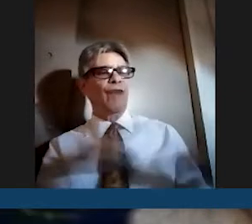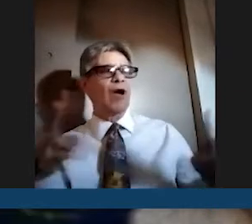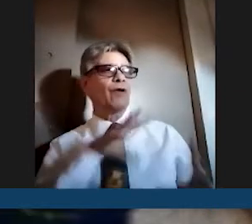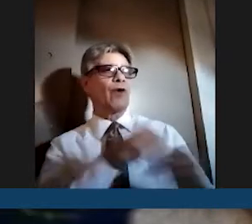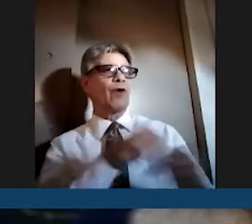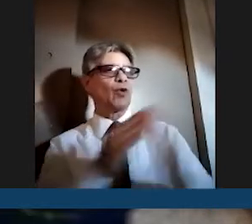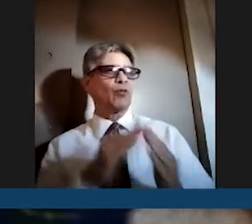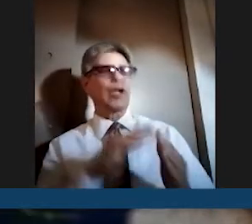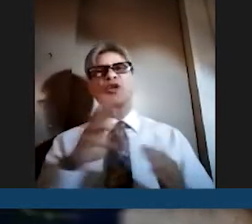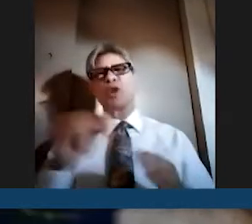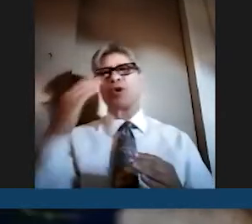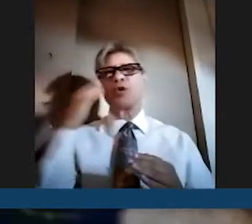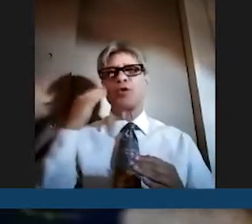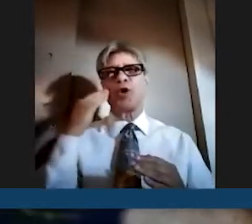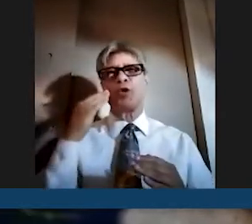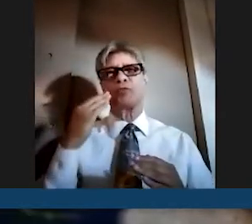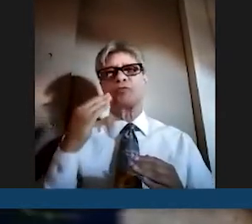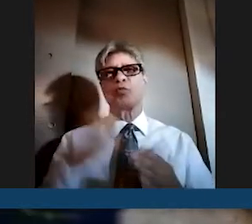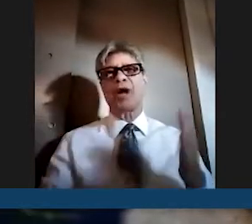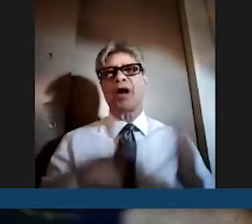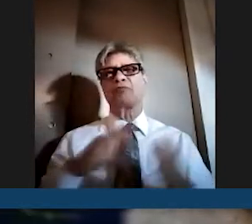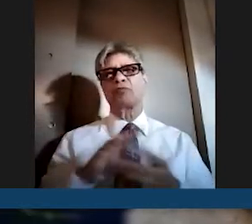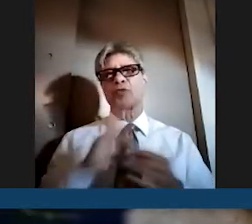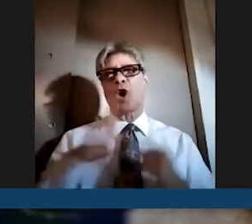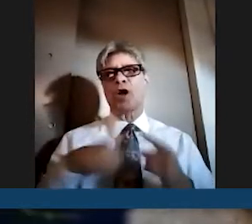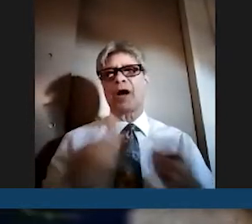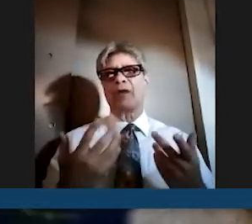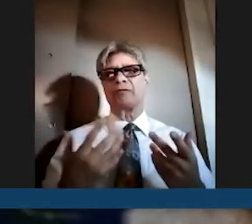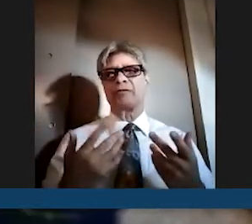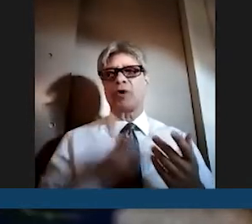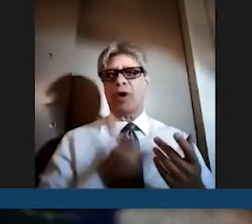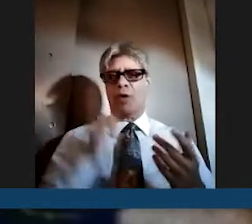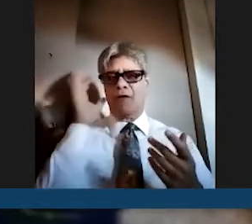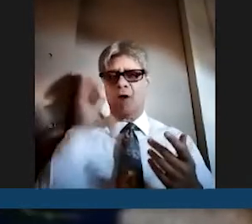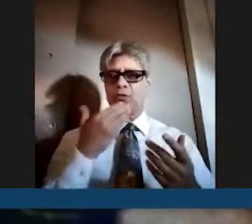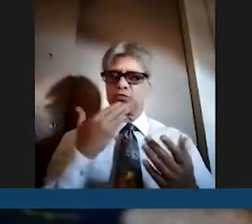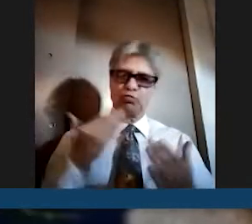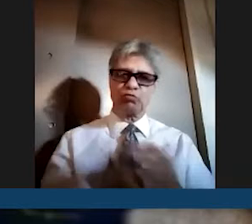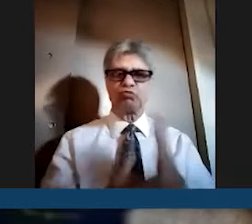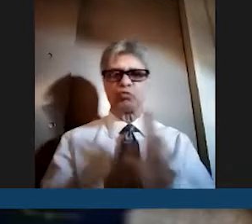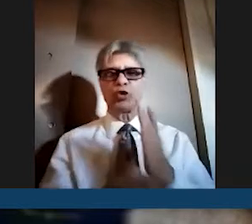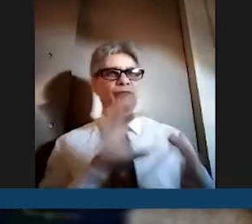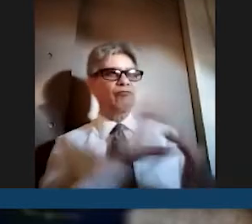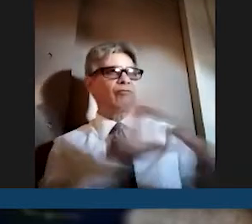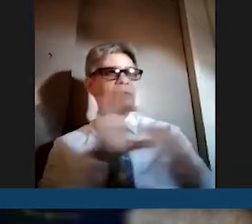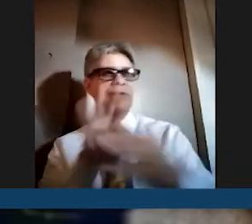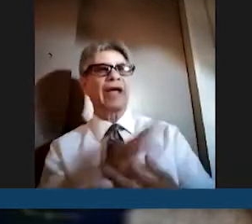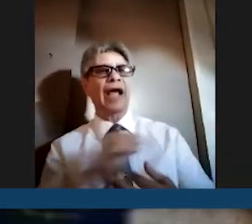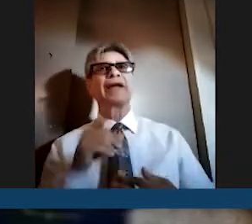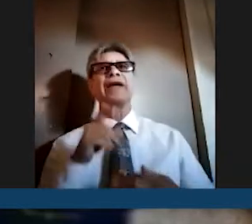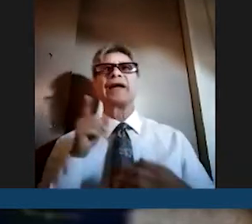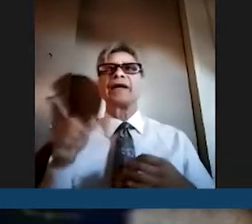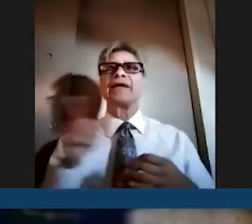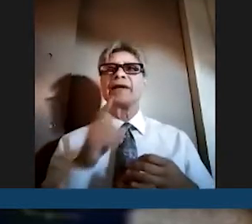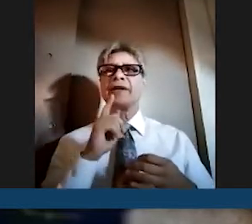of, our fathers being, really good at connecting, right? And he was really about